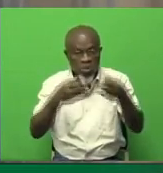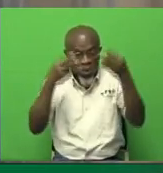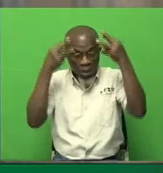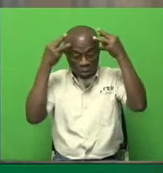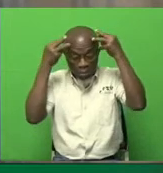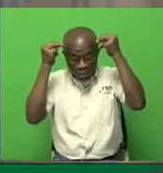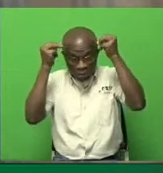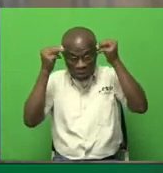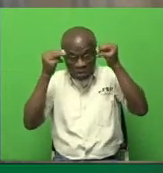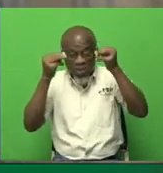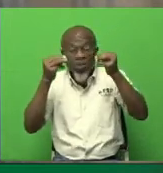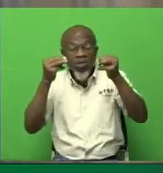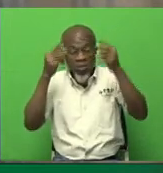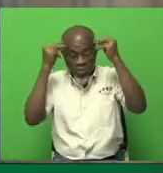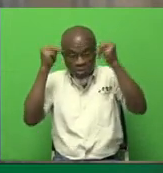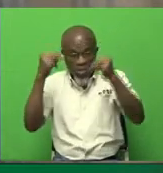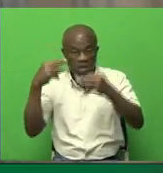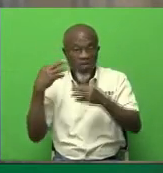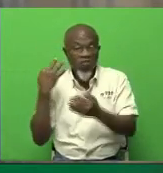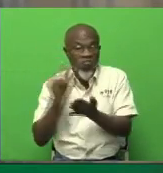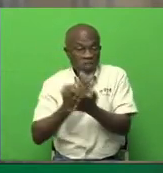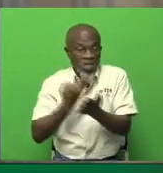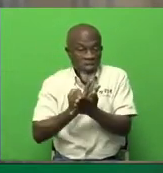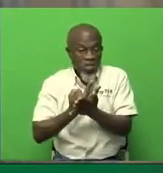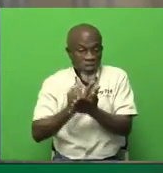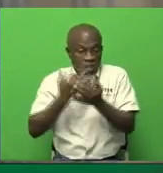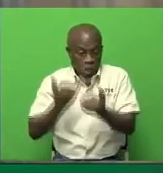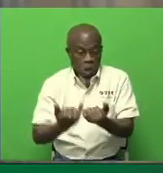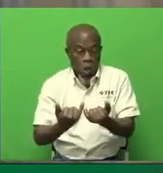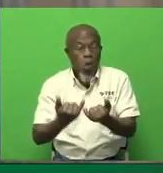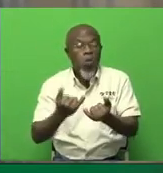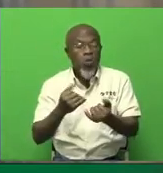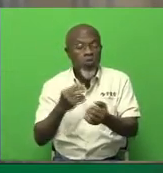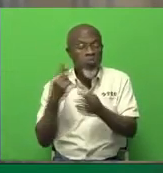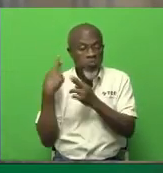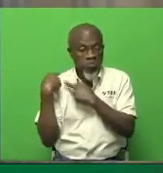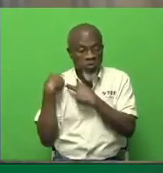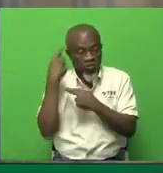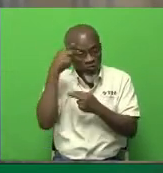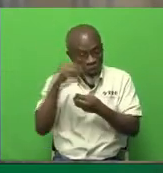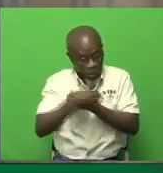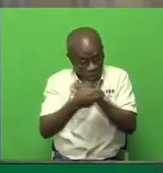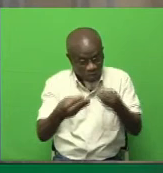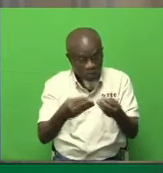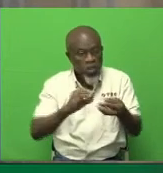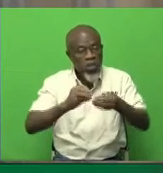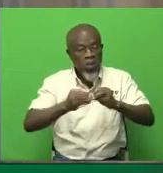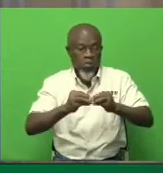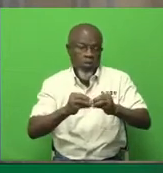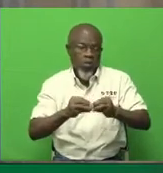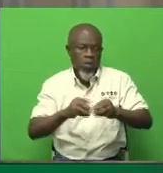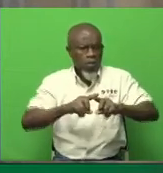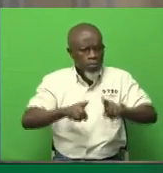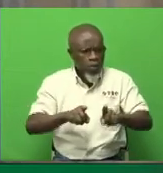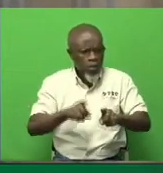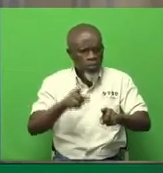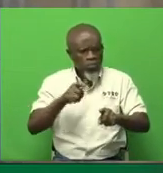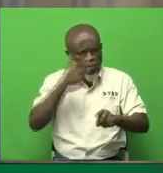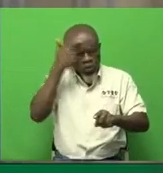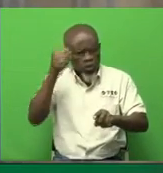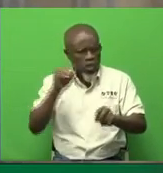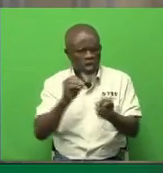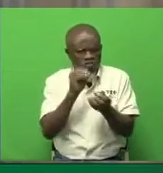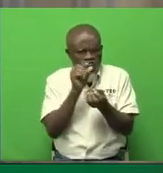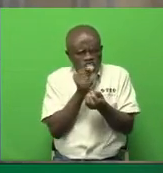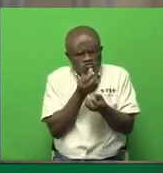for the current year for crisis however due to the limited availability of data the ministry